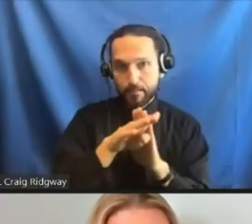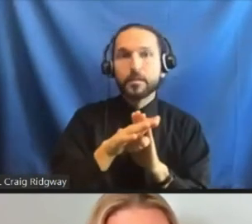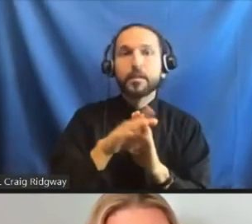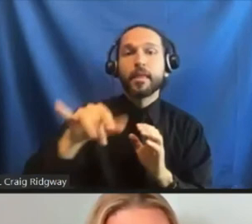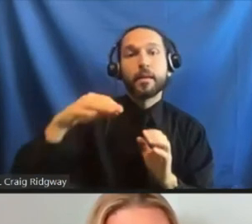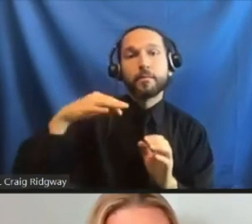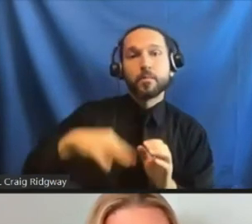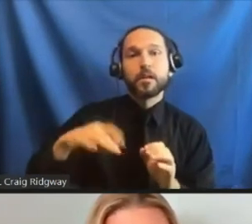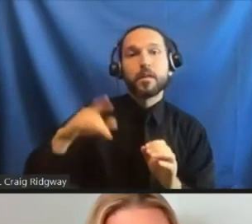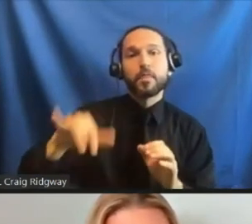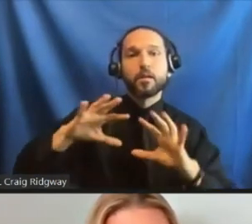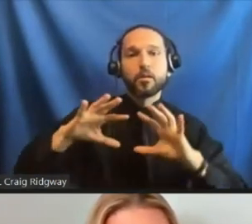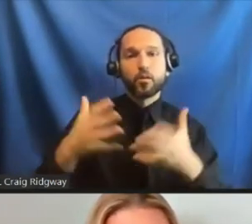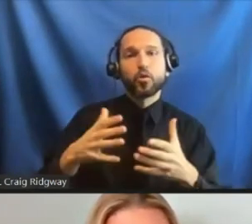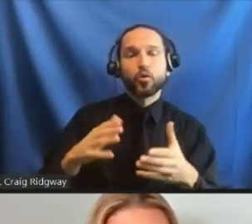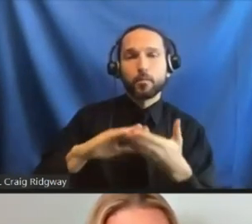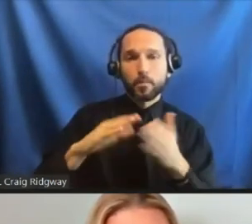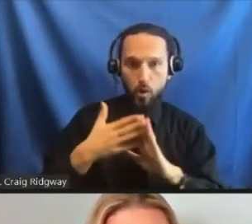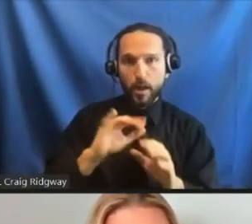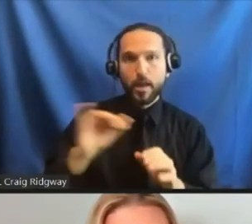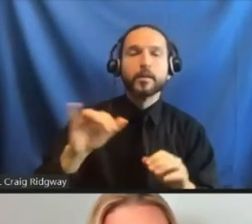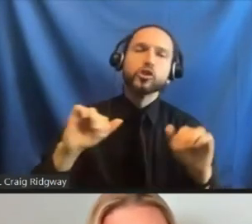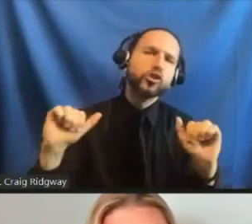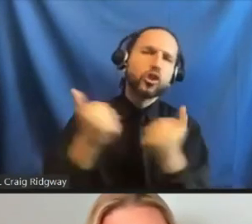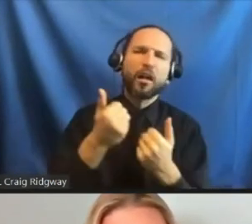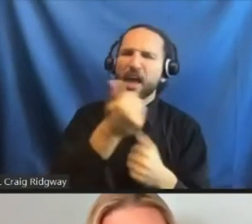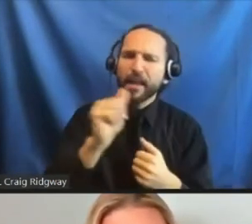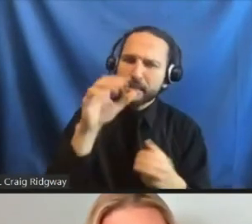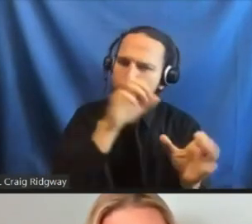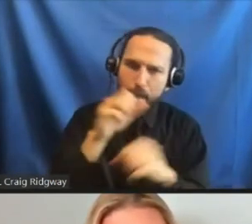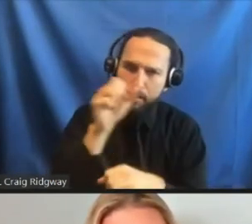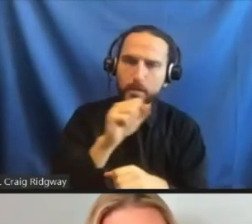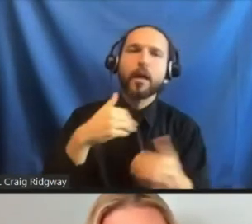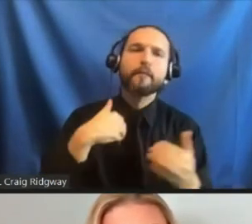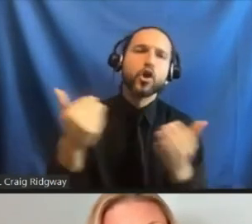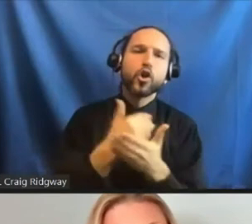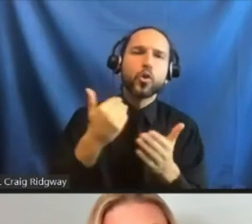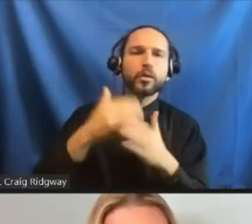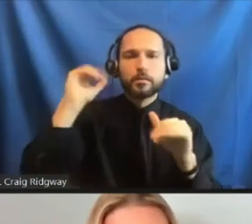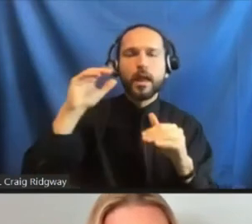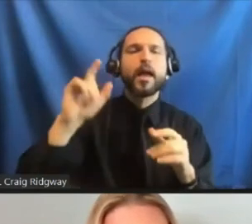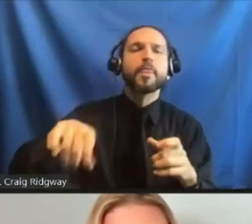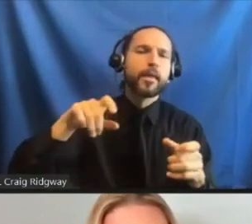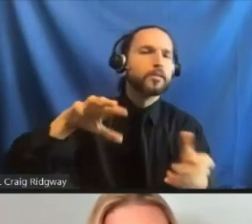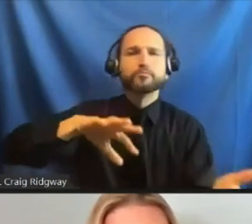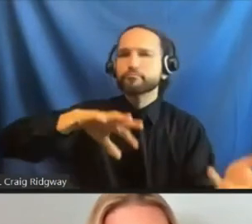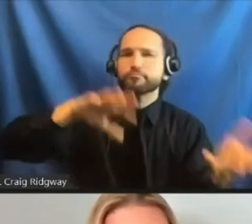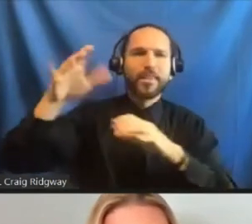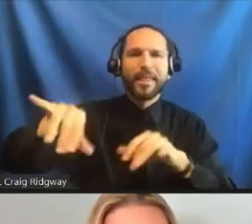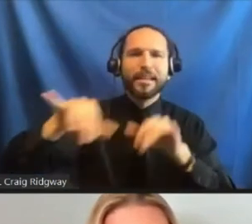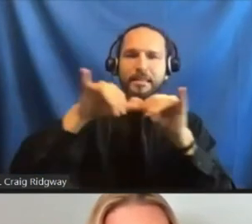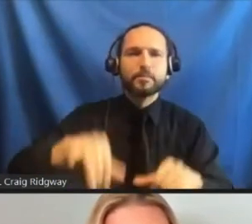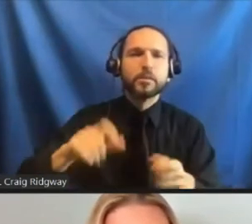benefits the community. And to challenge assumptions, set new expectations, and disrupt the system to change employment